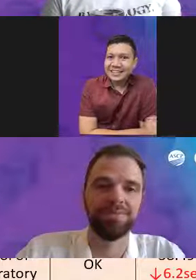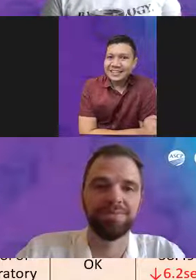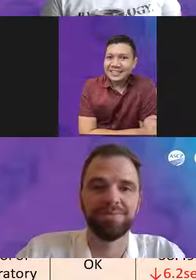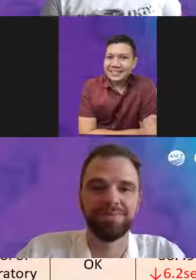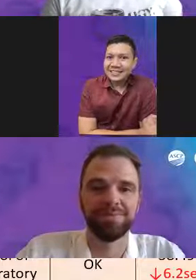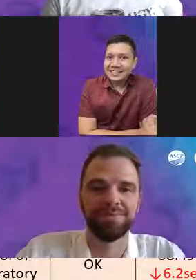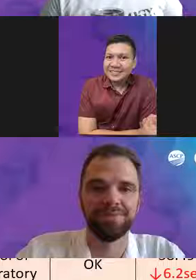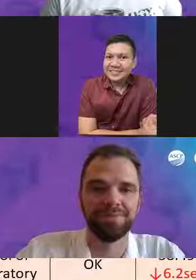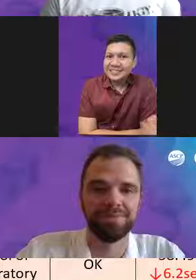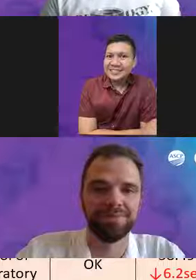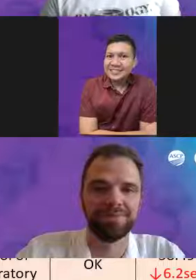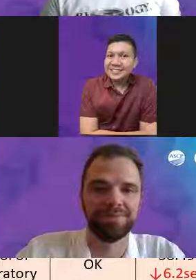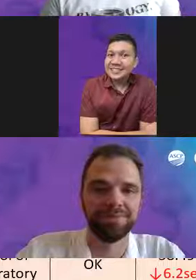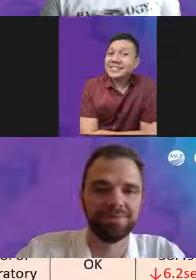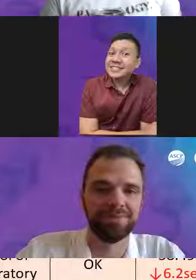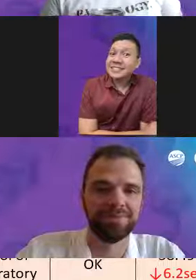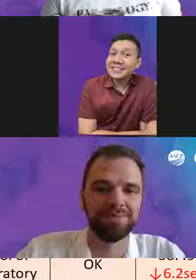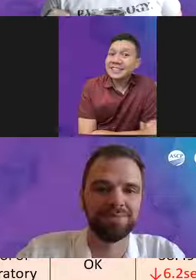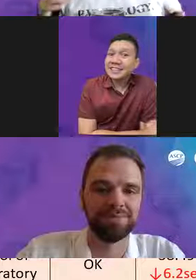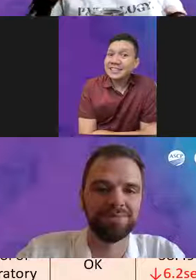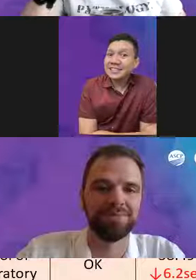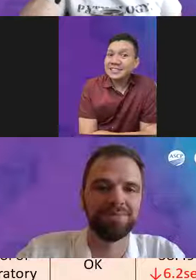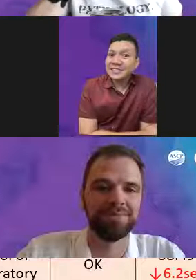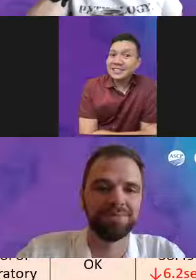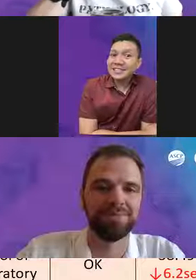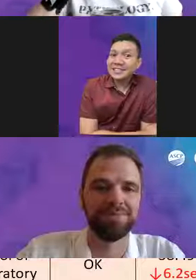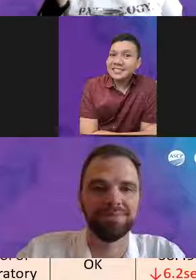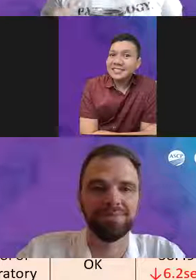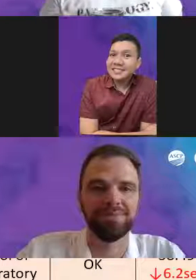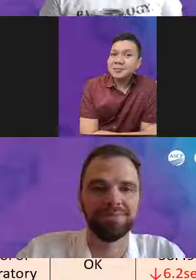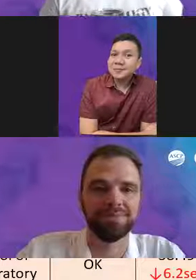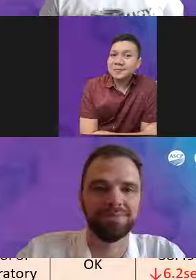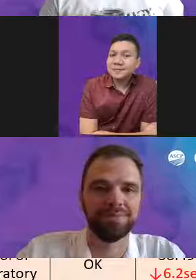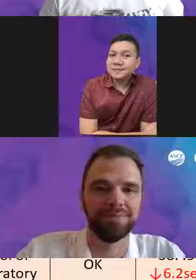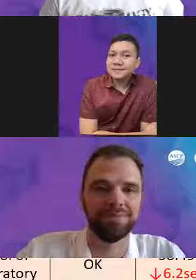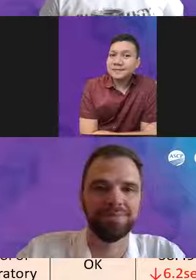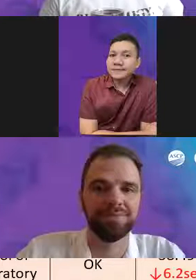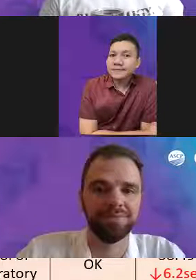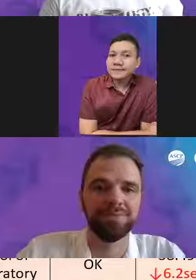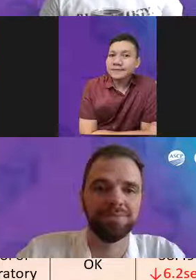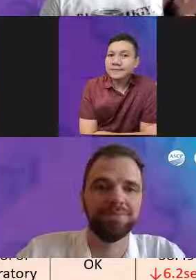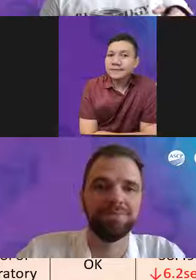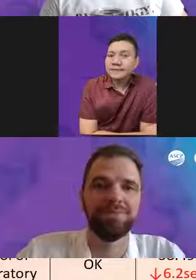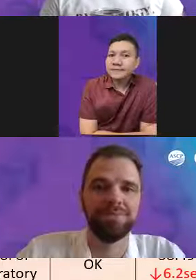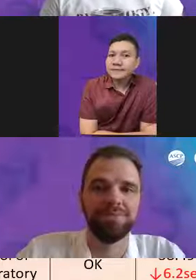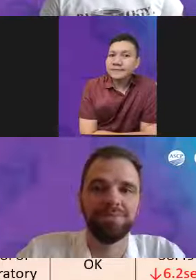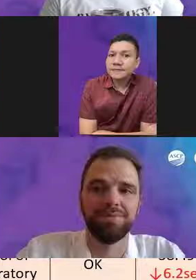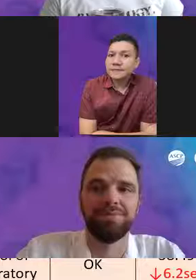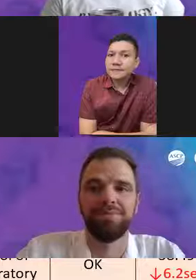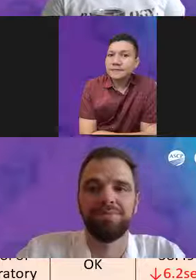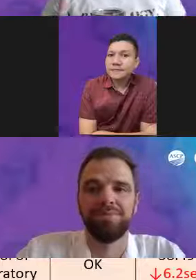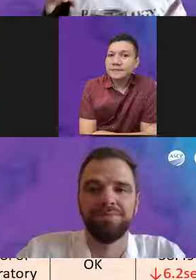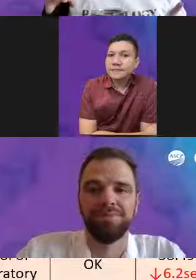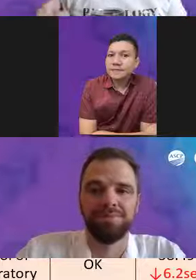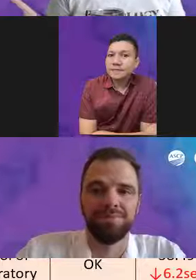So if you are out there and you haven't stepped up and put your stuff in there, please make sure that you're going to come on with a